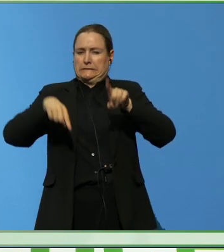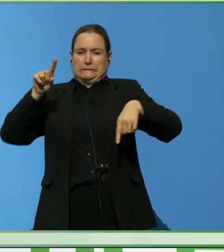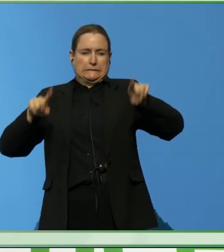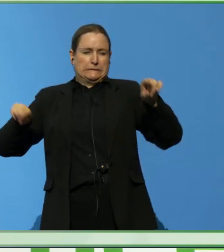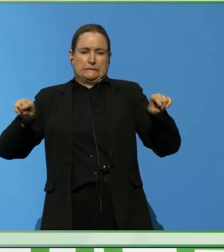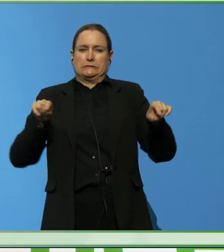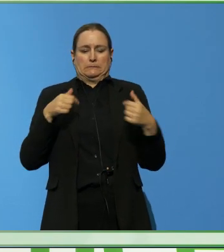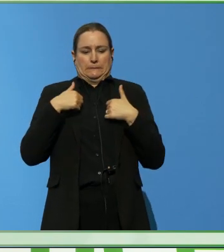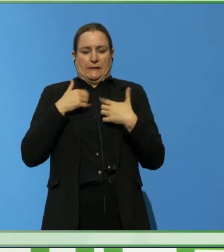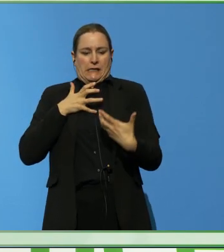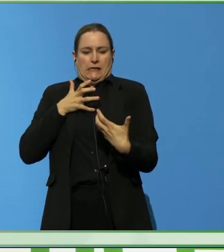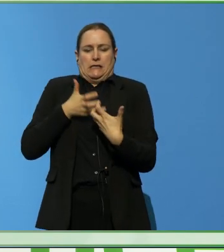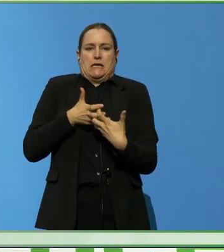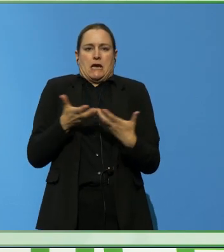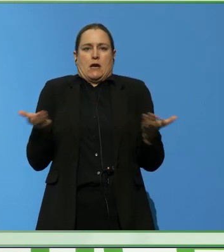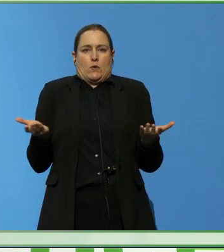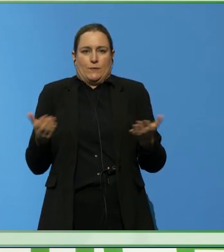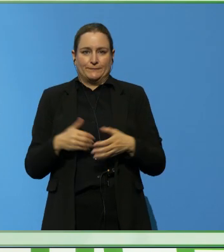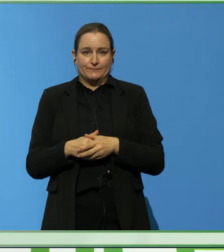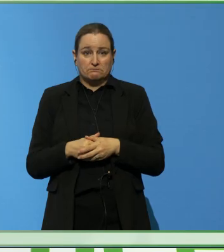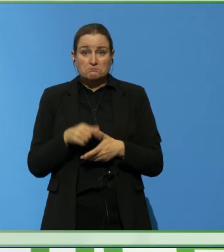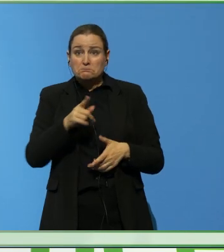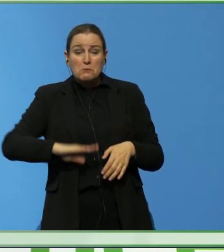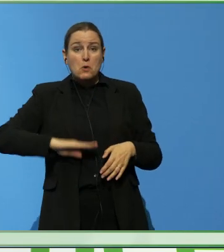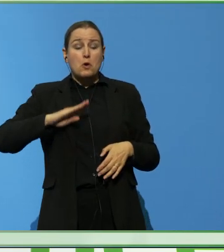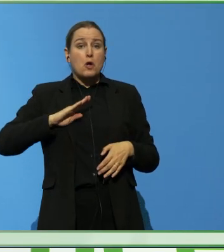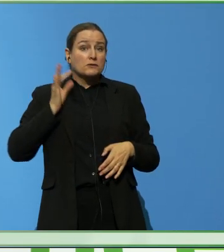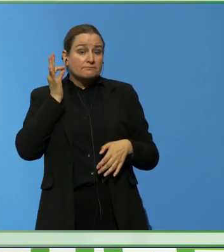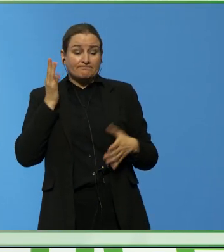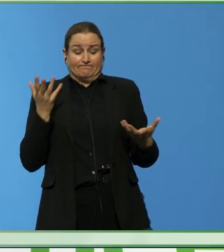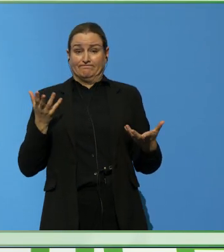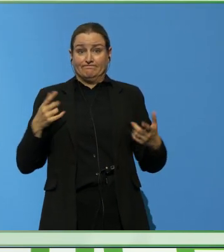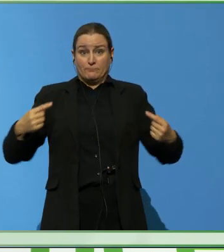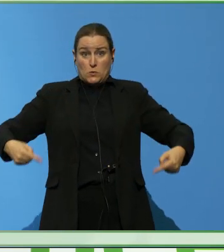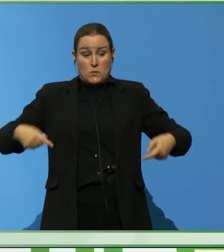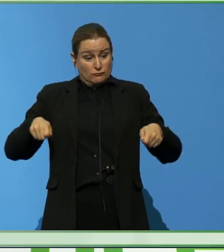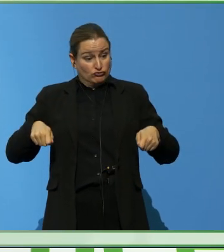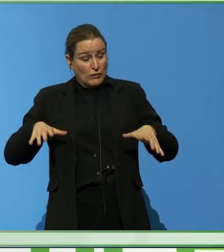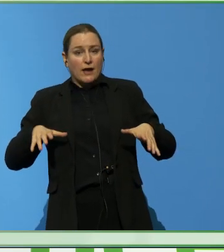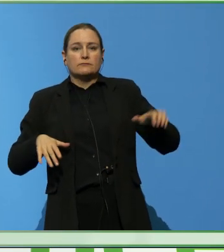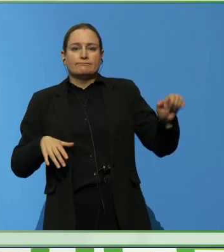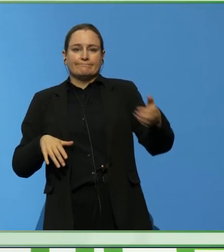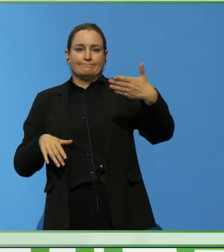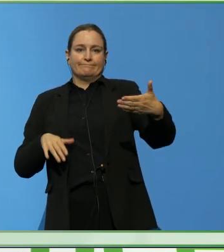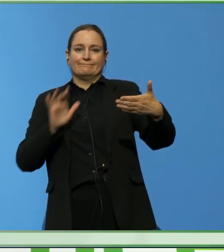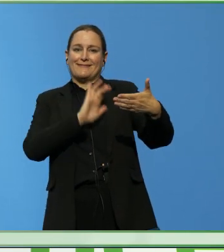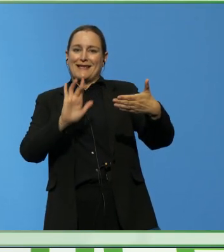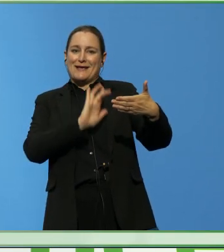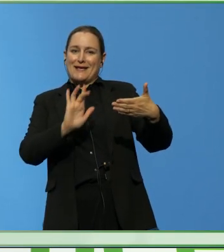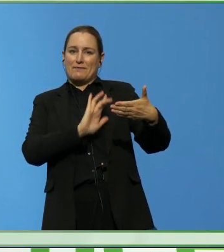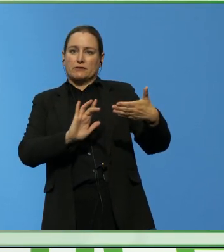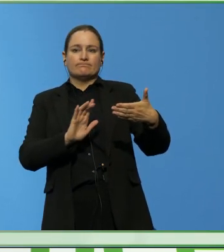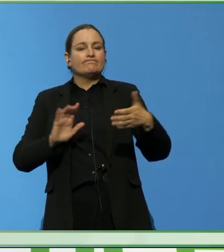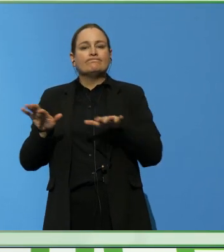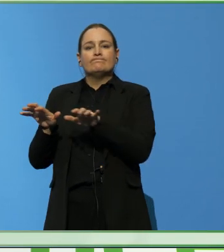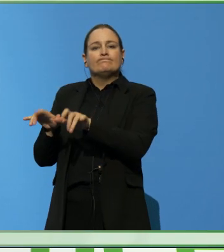a tablet attached to their wheelchair, girls with vision impairment, or those who can only access tablet devices